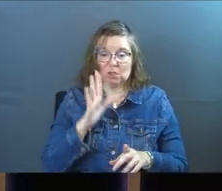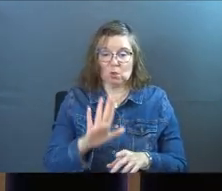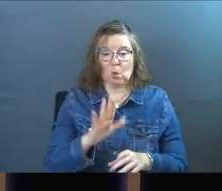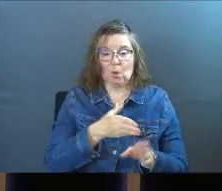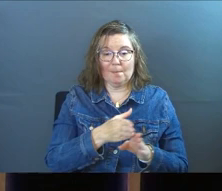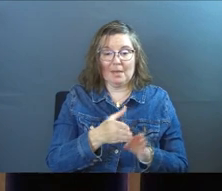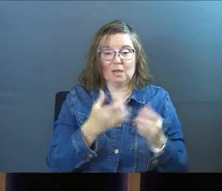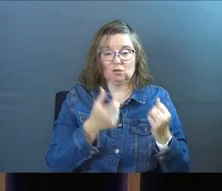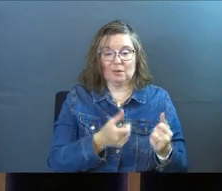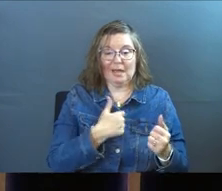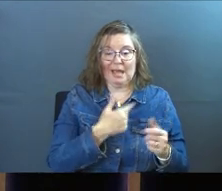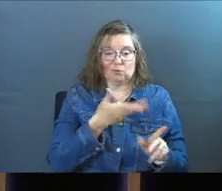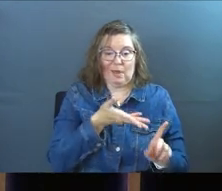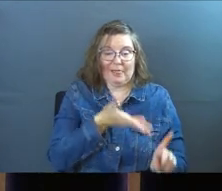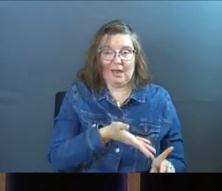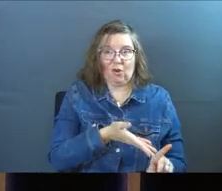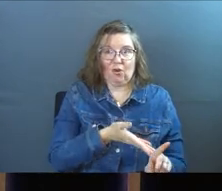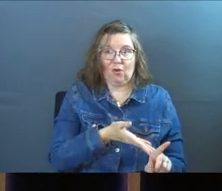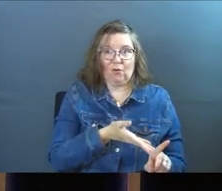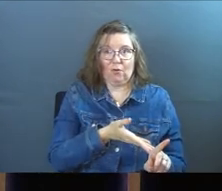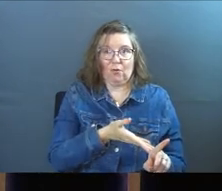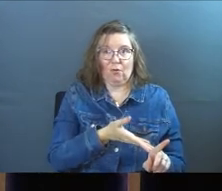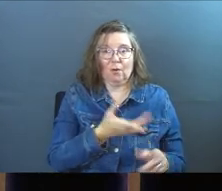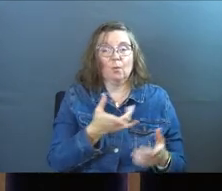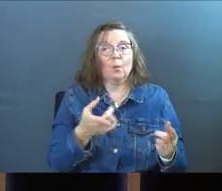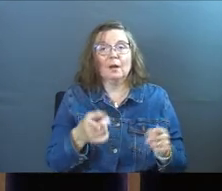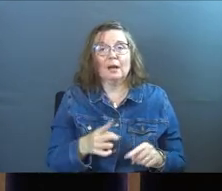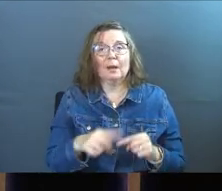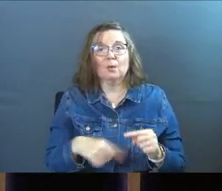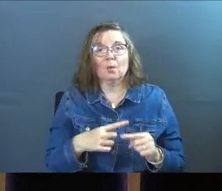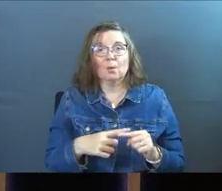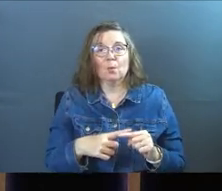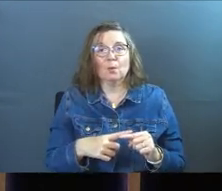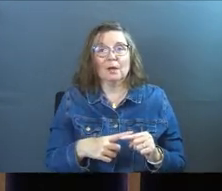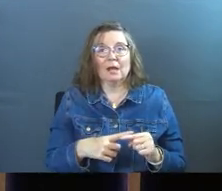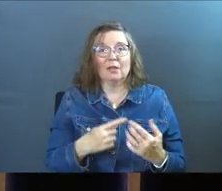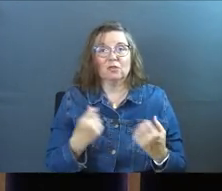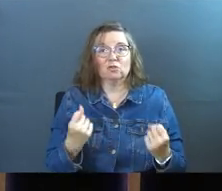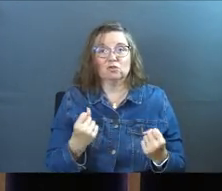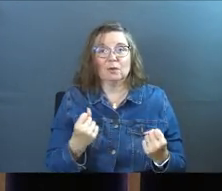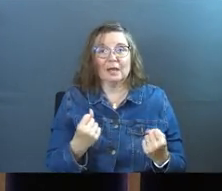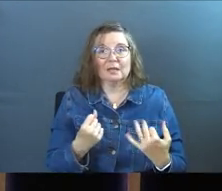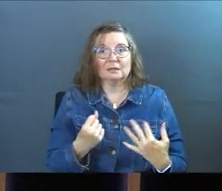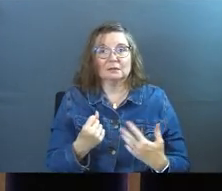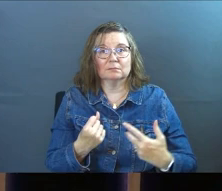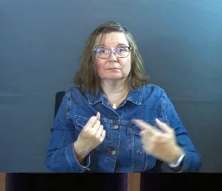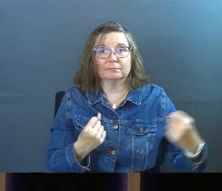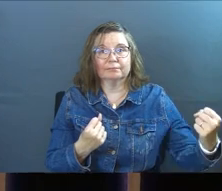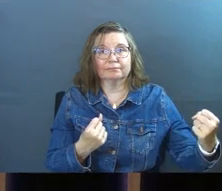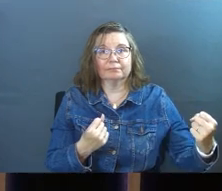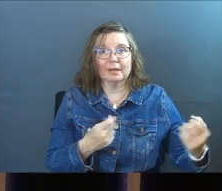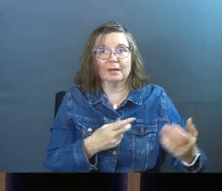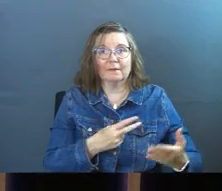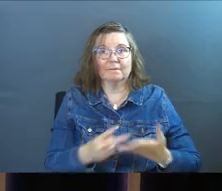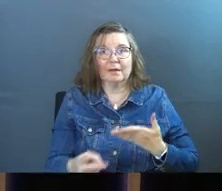your core strength as right there. What happens when the small strengths start to fail you?